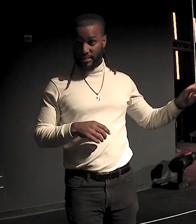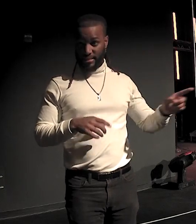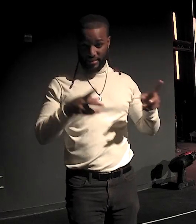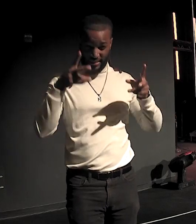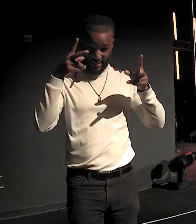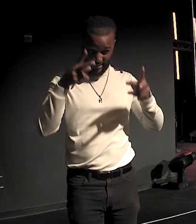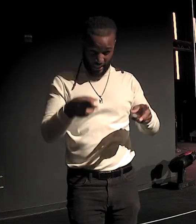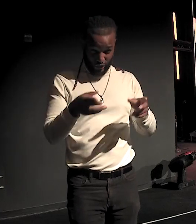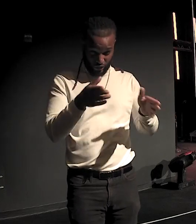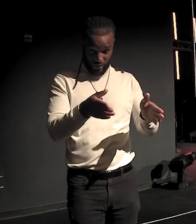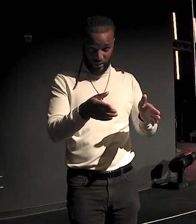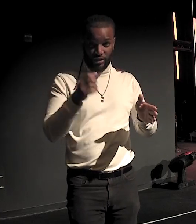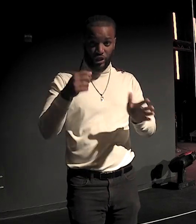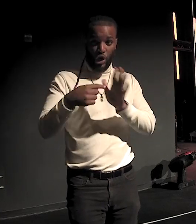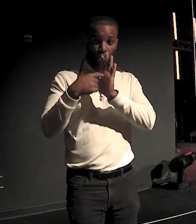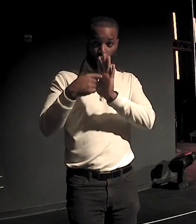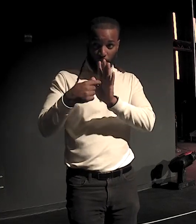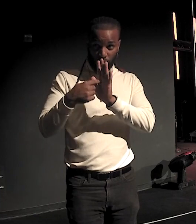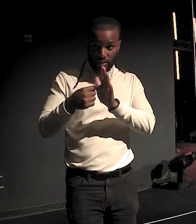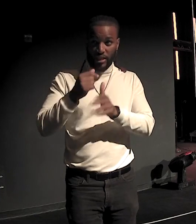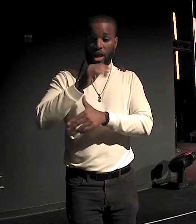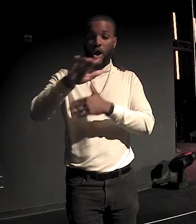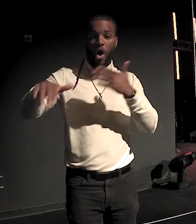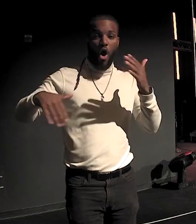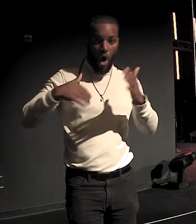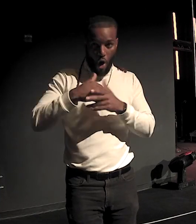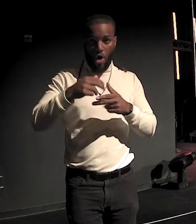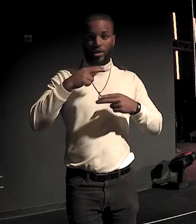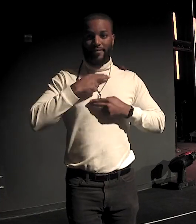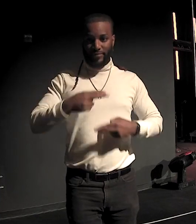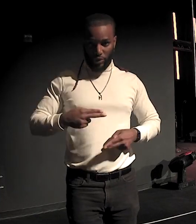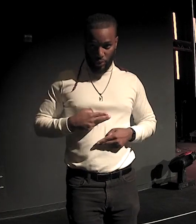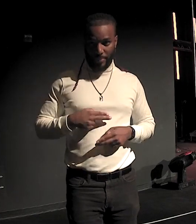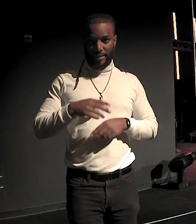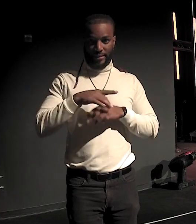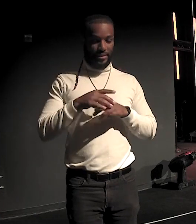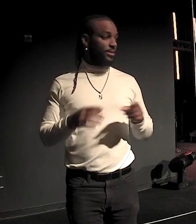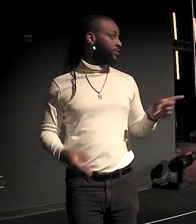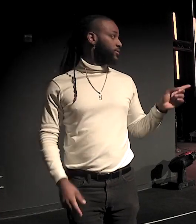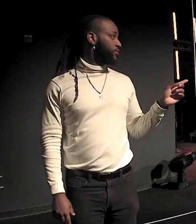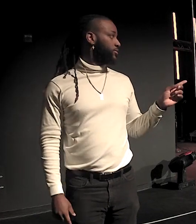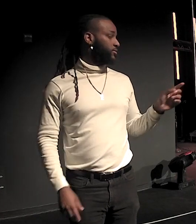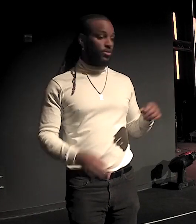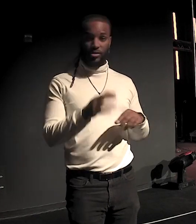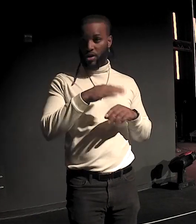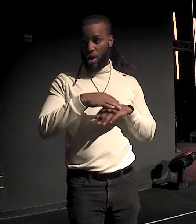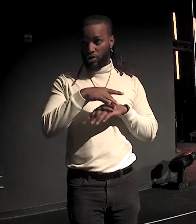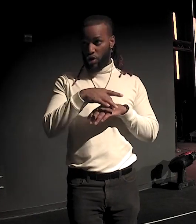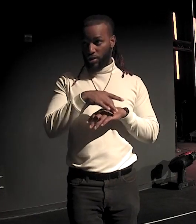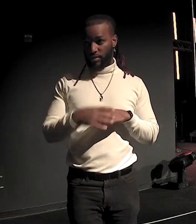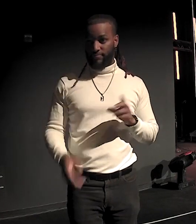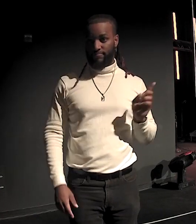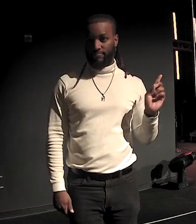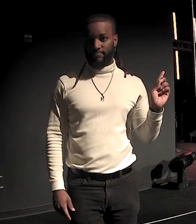section could represent all of human existence on earth.